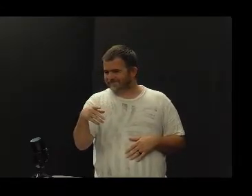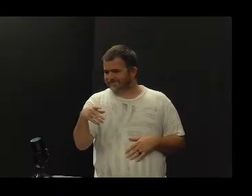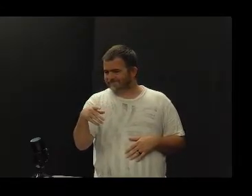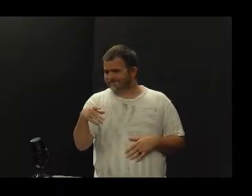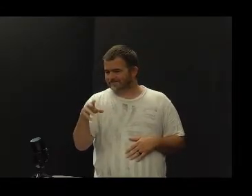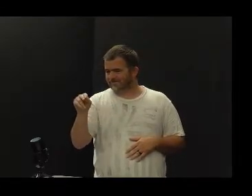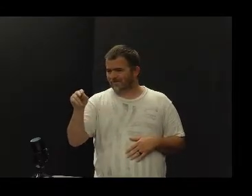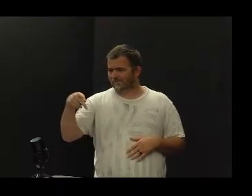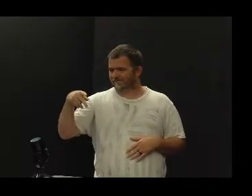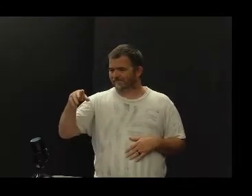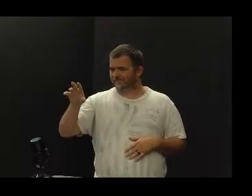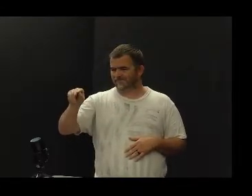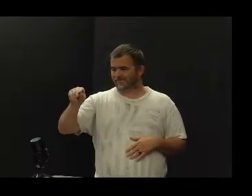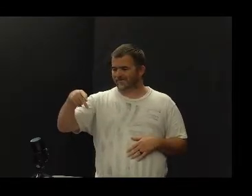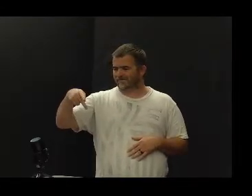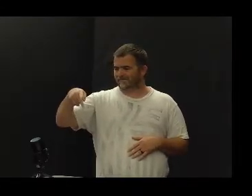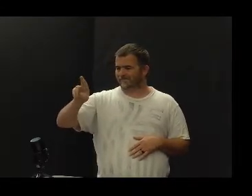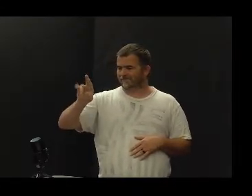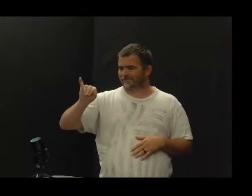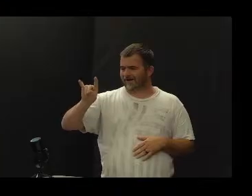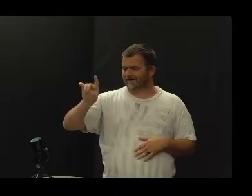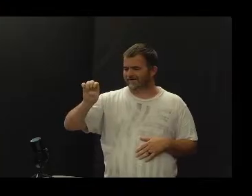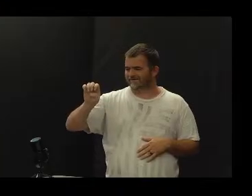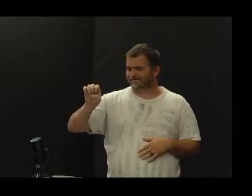someone help me out here. What